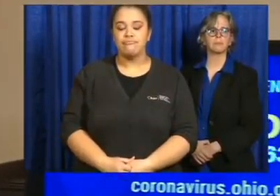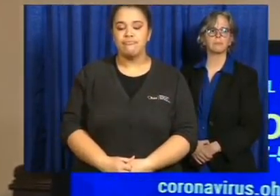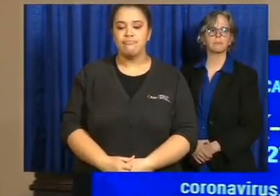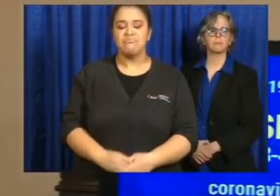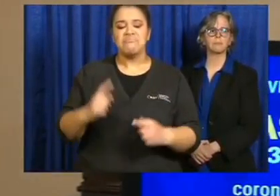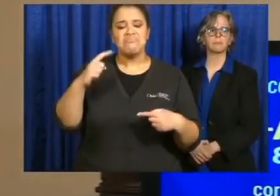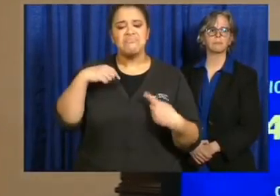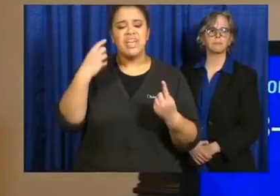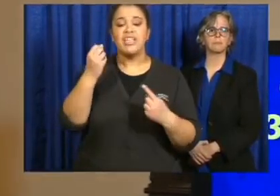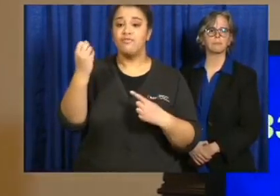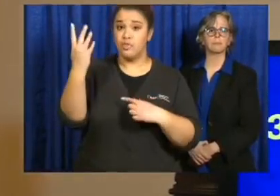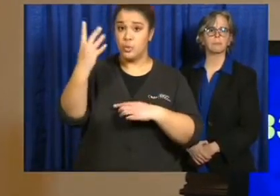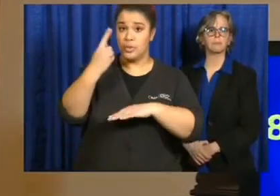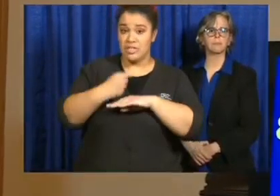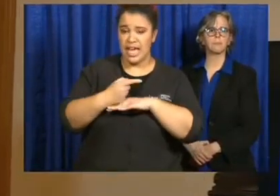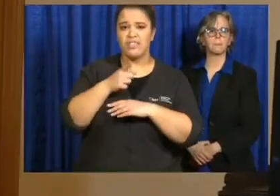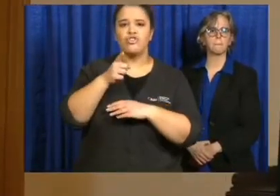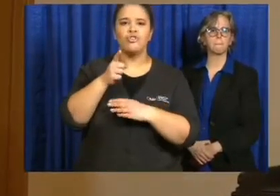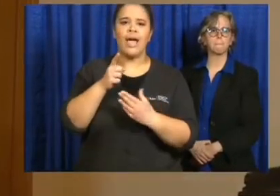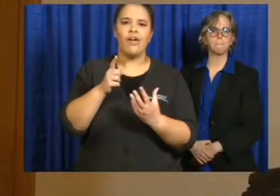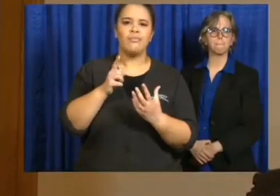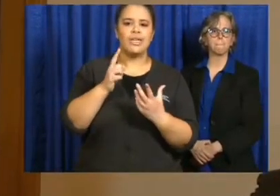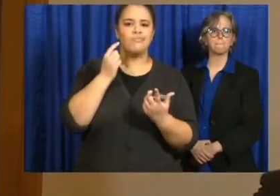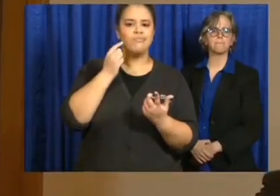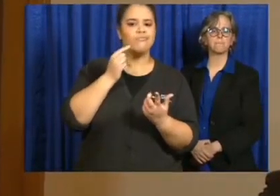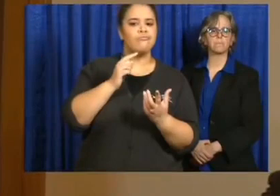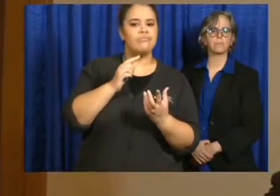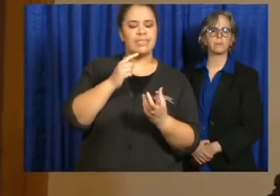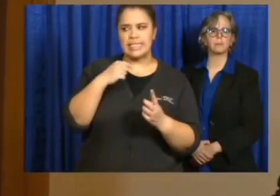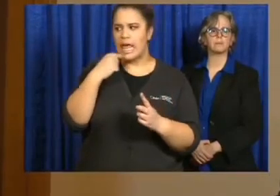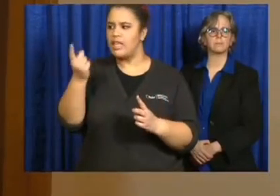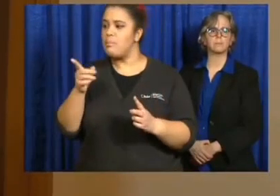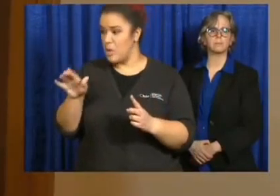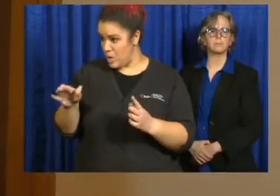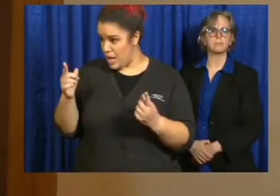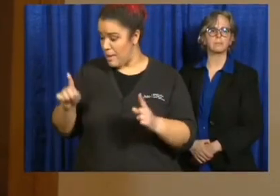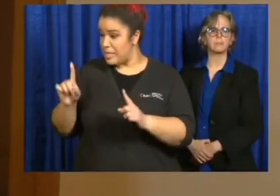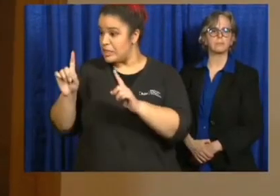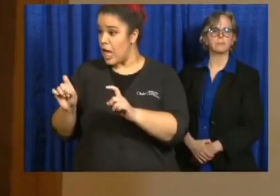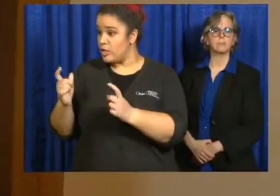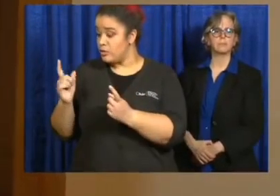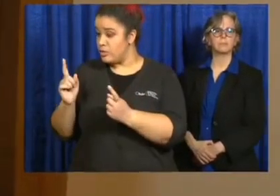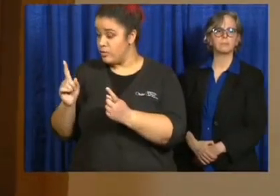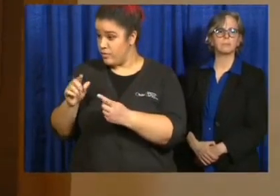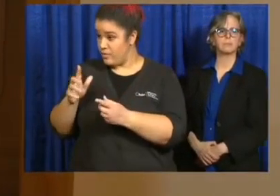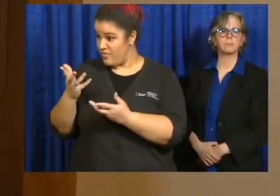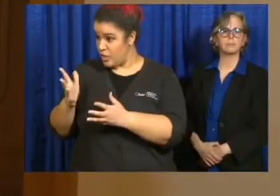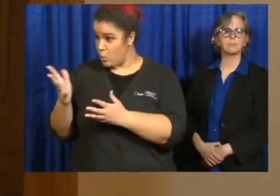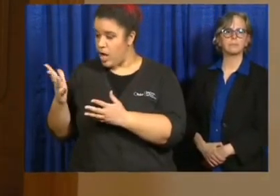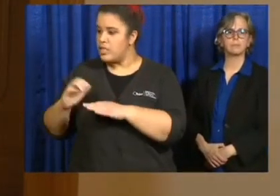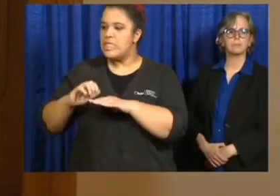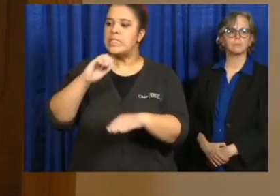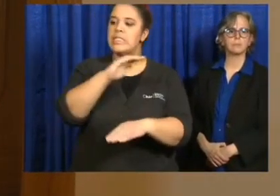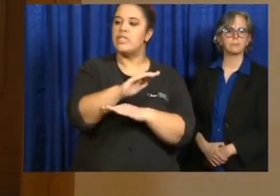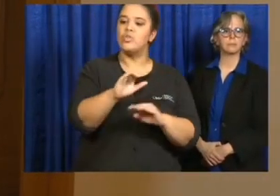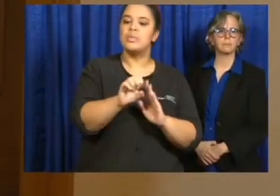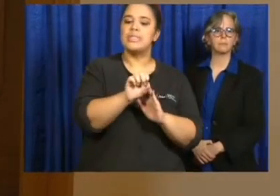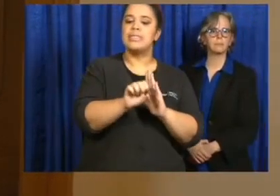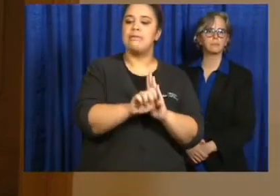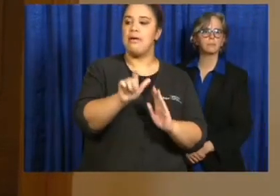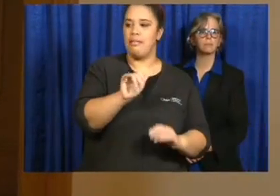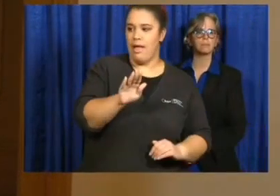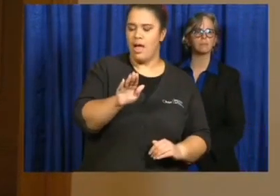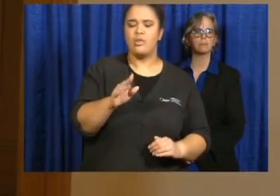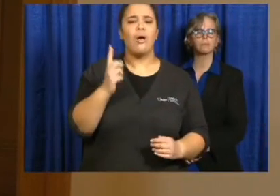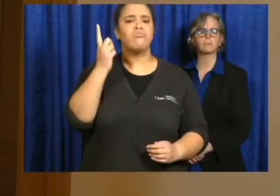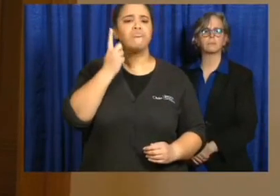In the last few days, you guys have been directing samples to be sent to the state lab. So I'm wondering, how many tests can the state lab handle today, and